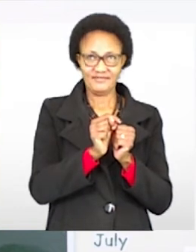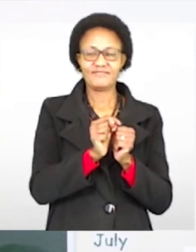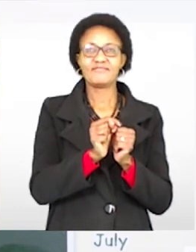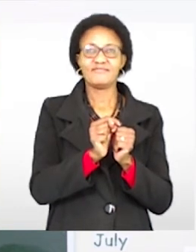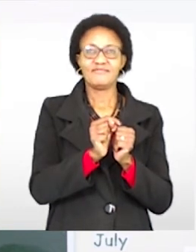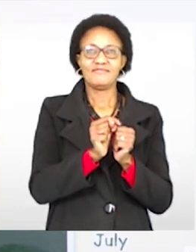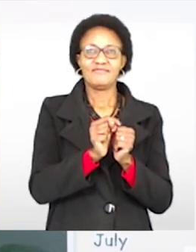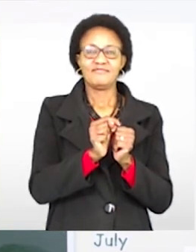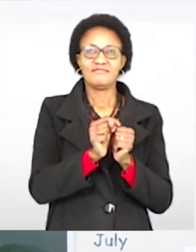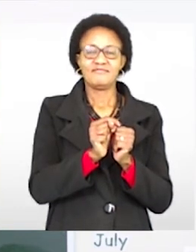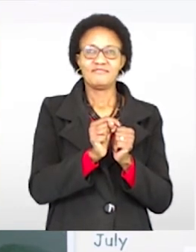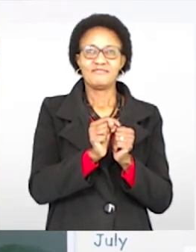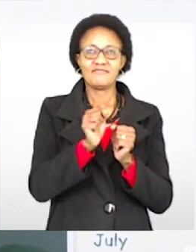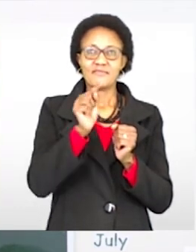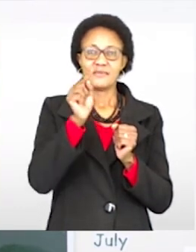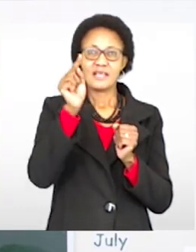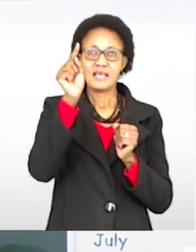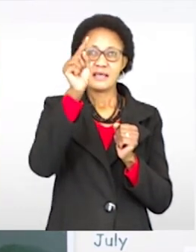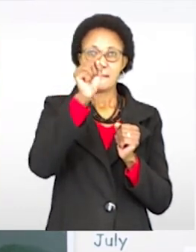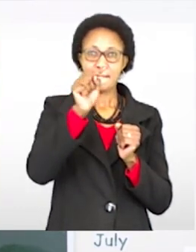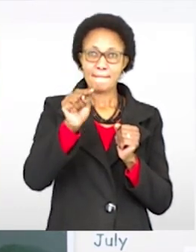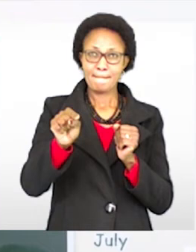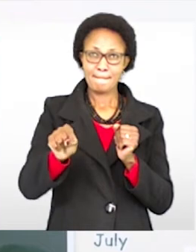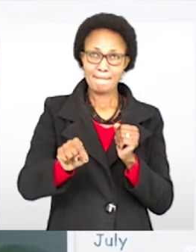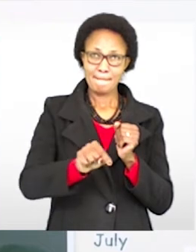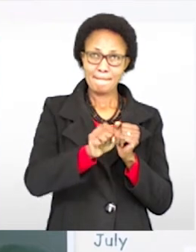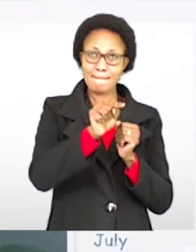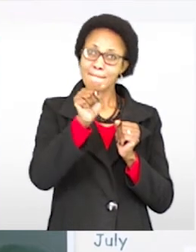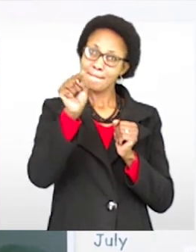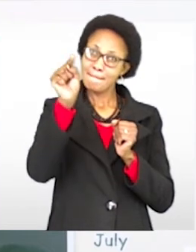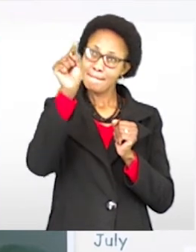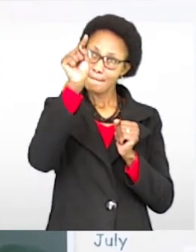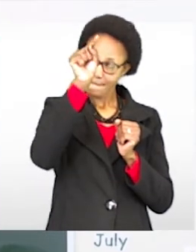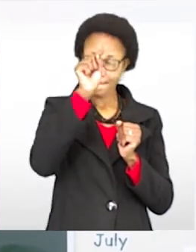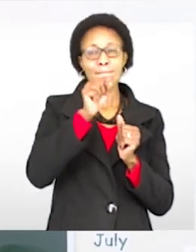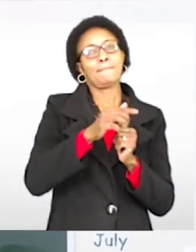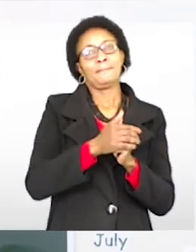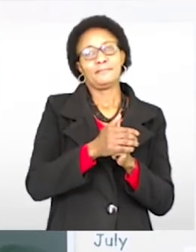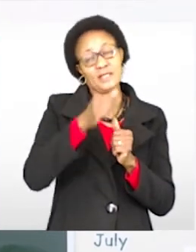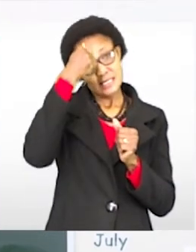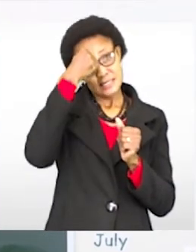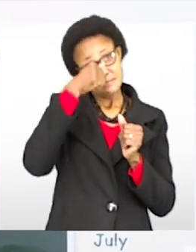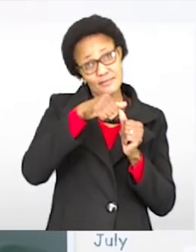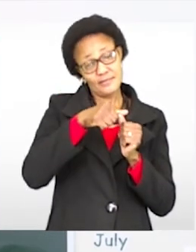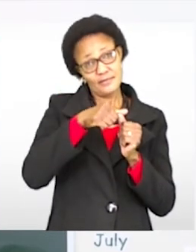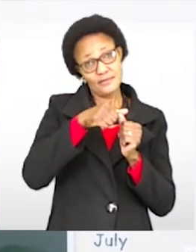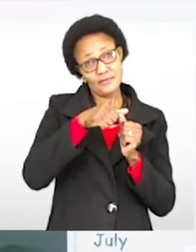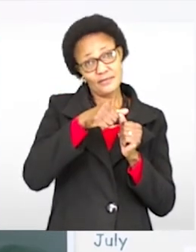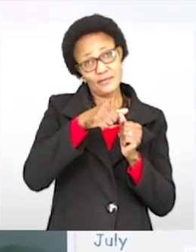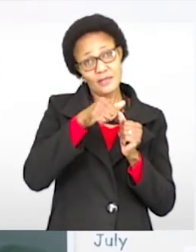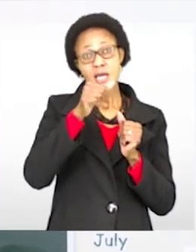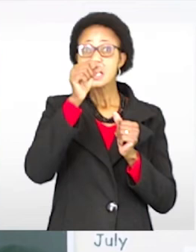S. And then you come back up and join the top where you started. Remember, the top and